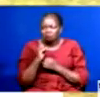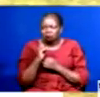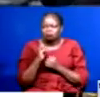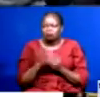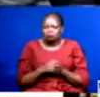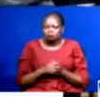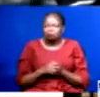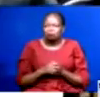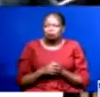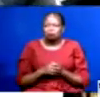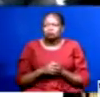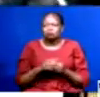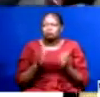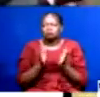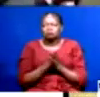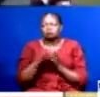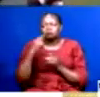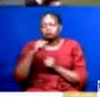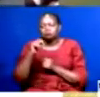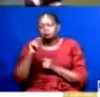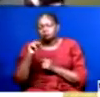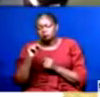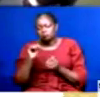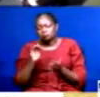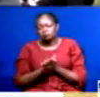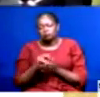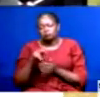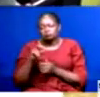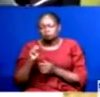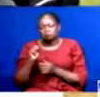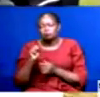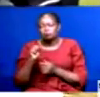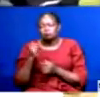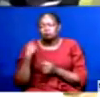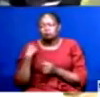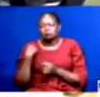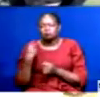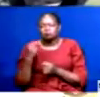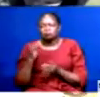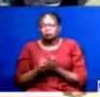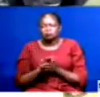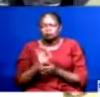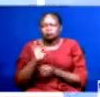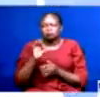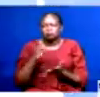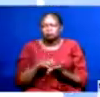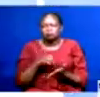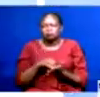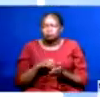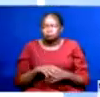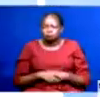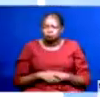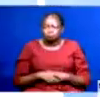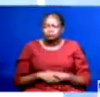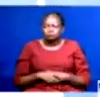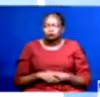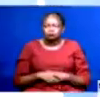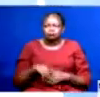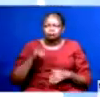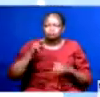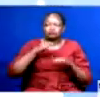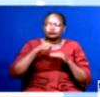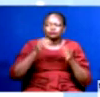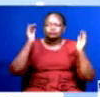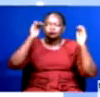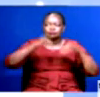seconds, beating Danson Derito and Pius Murimi, who crossed the line in second and third positions in that order. This national event will